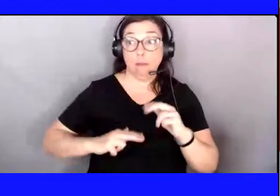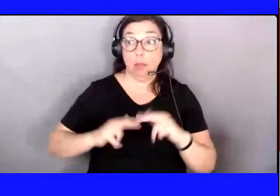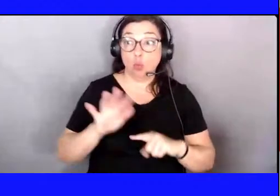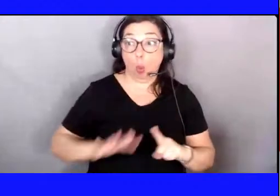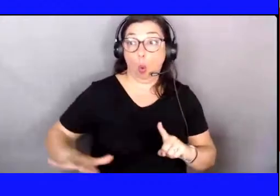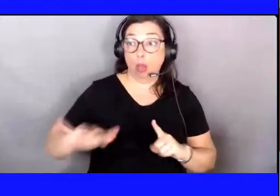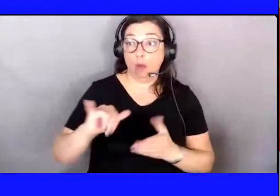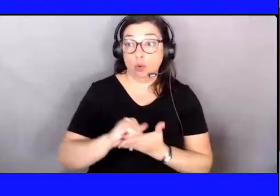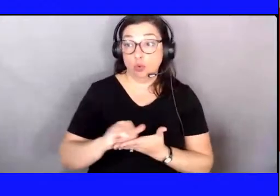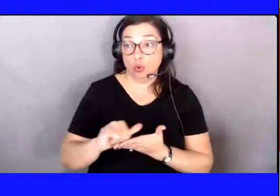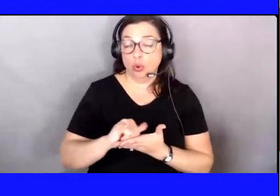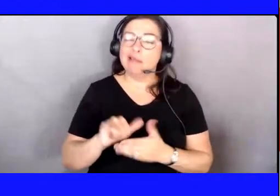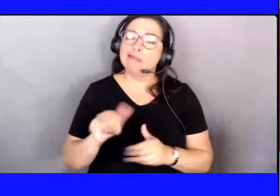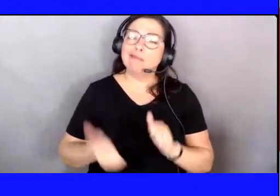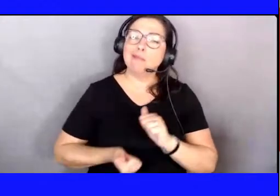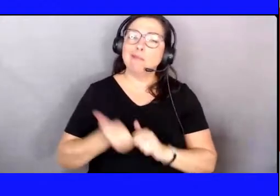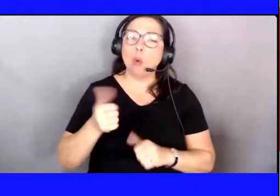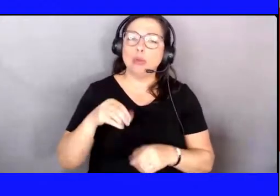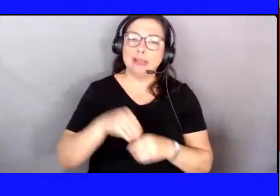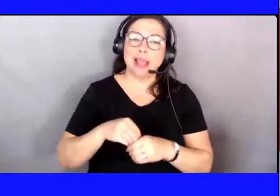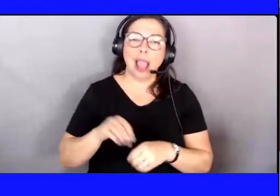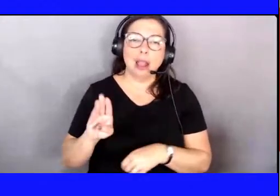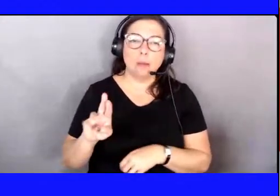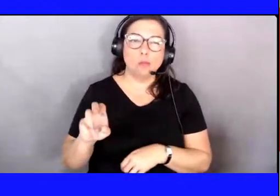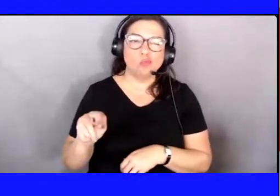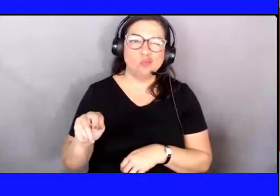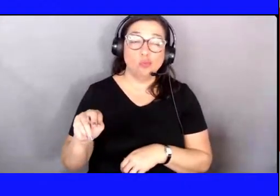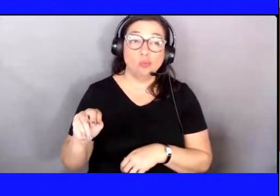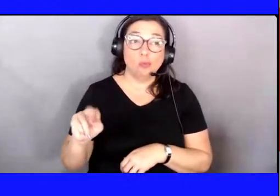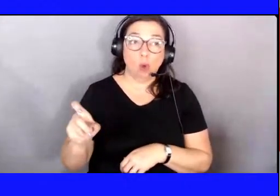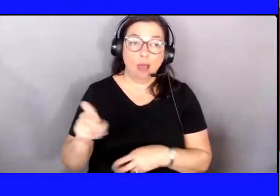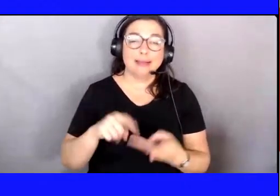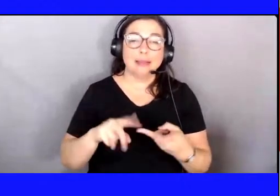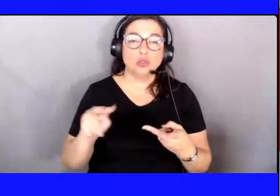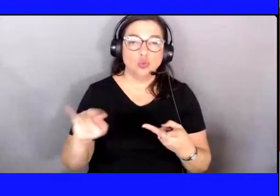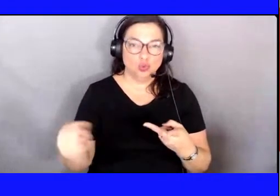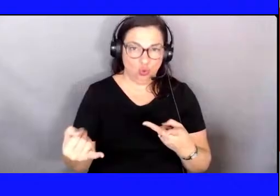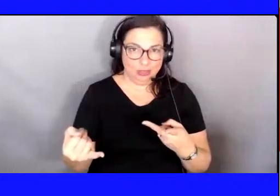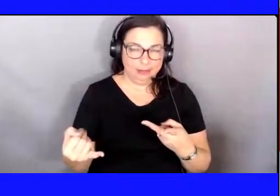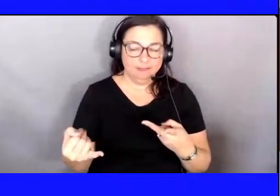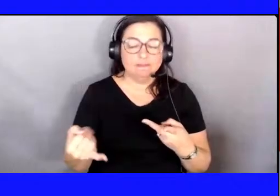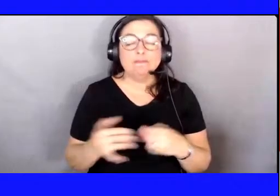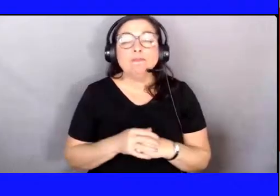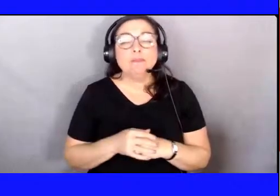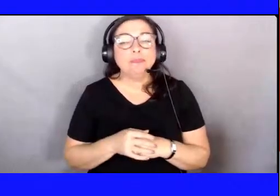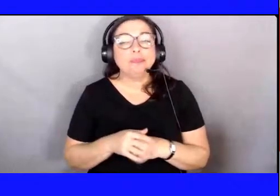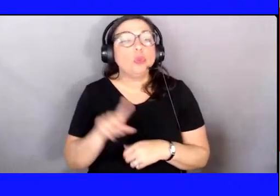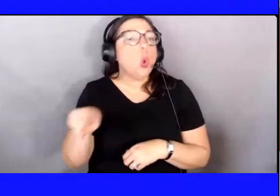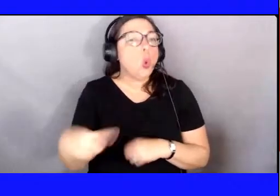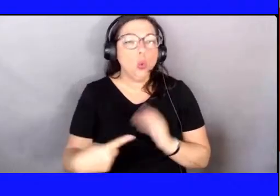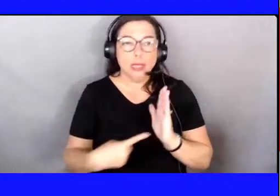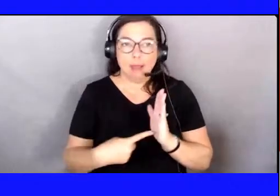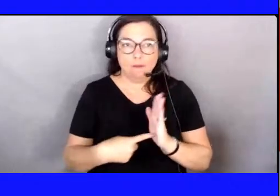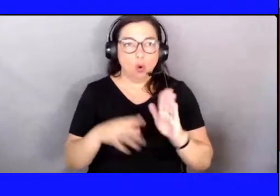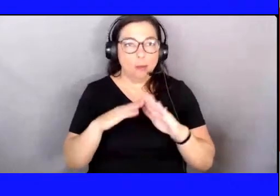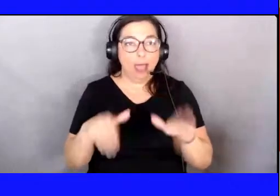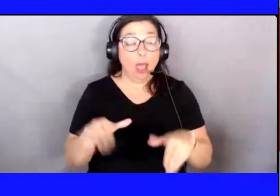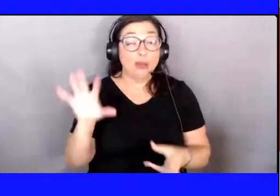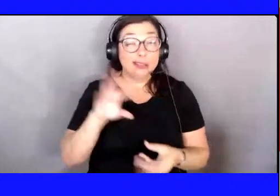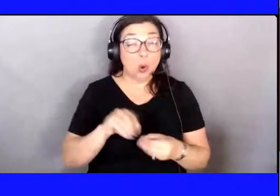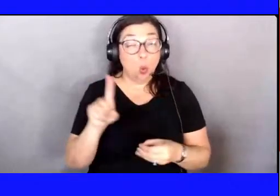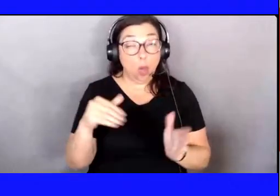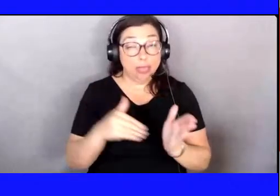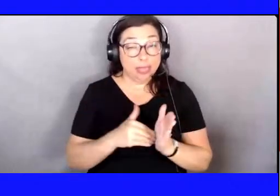although primarily in the Bronx and also in New Jersey. Again, only affordable housing. We have over 1,000